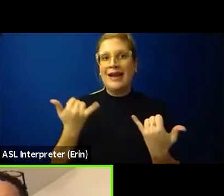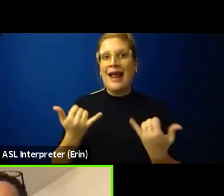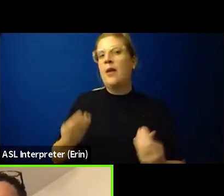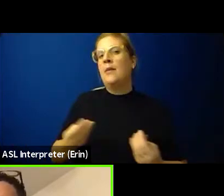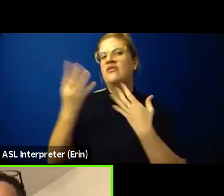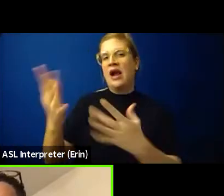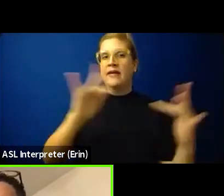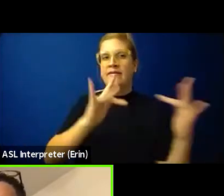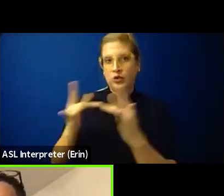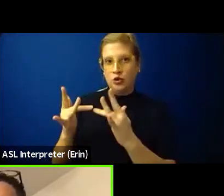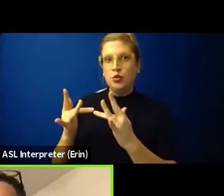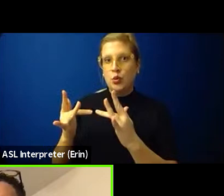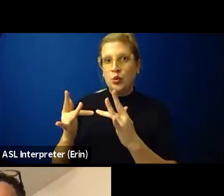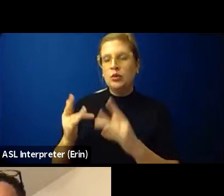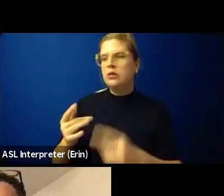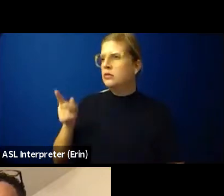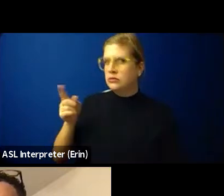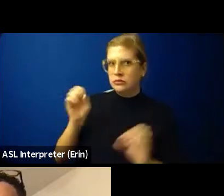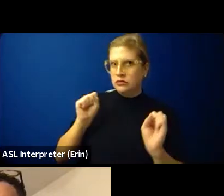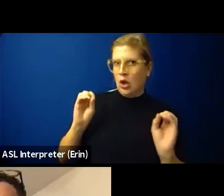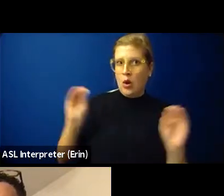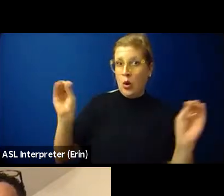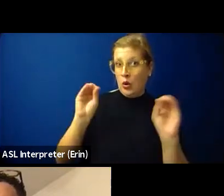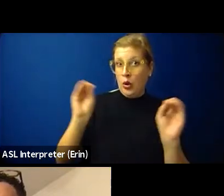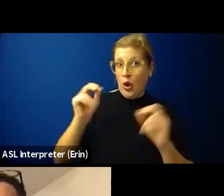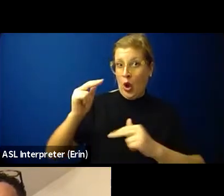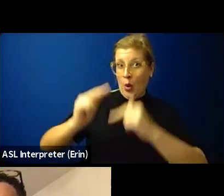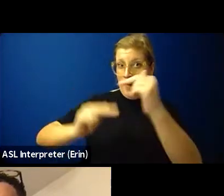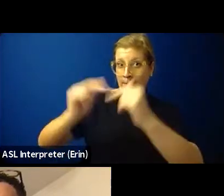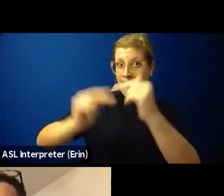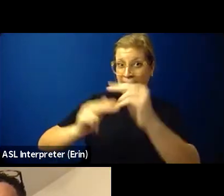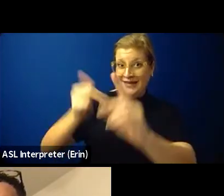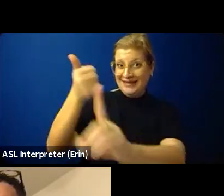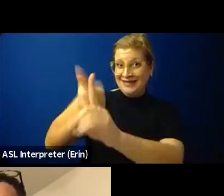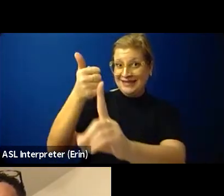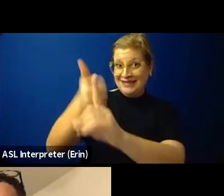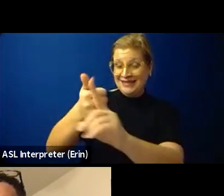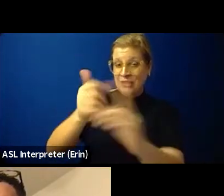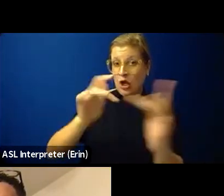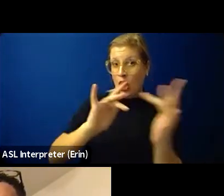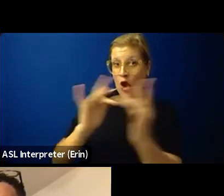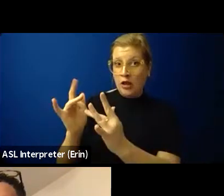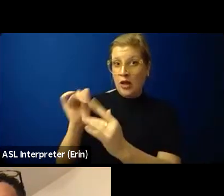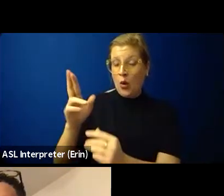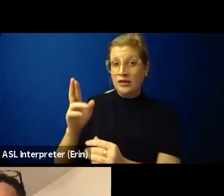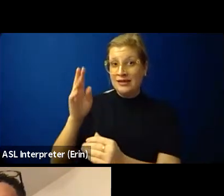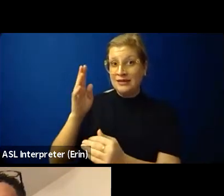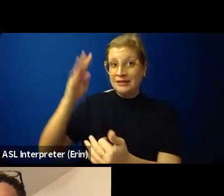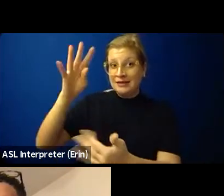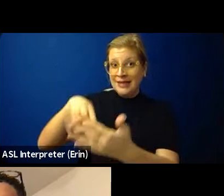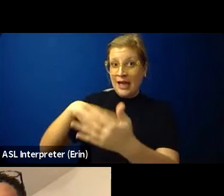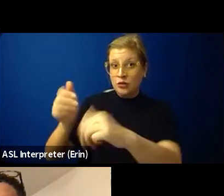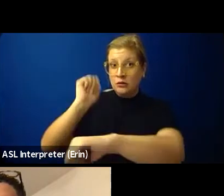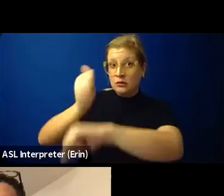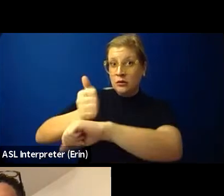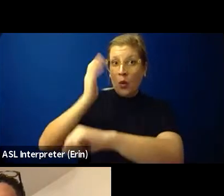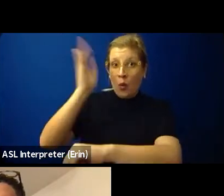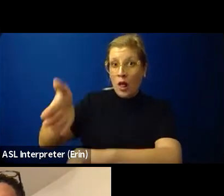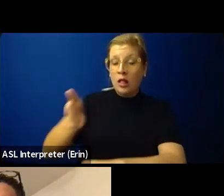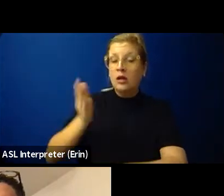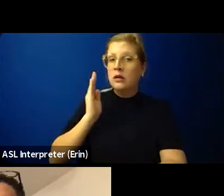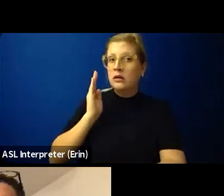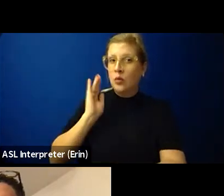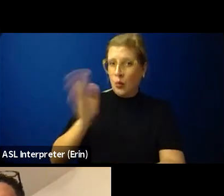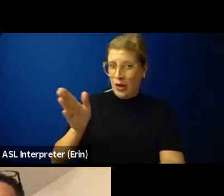virtually. So you don't have any brick and mortar locations online or scheduled to come out? Any locations particularly you're going to be looking to set